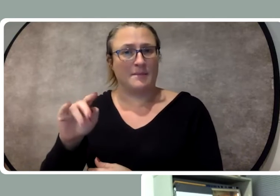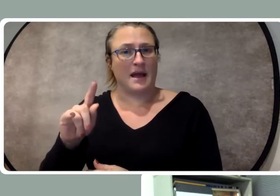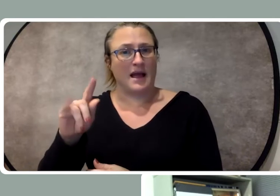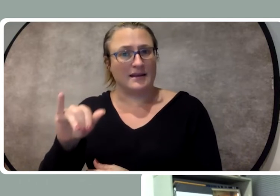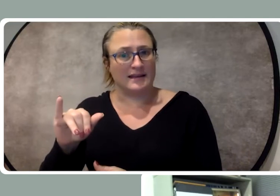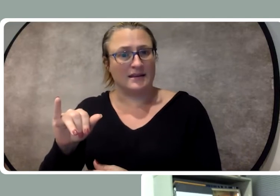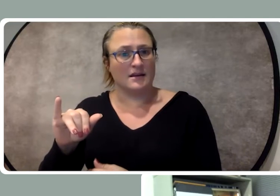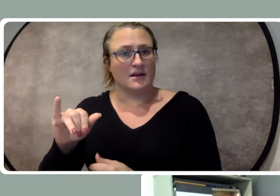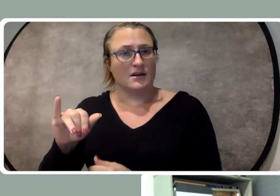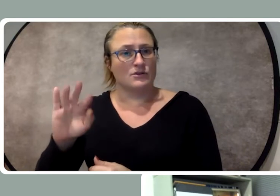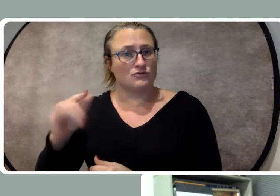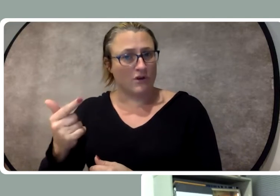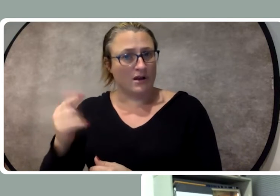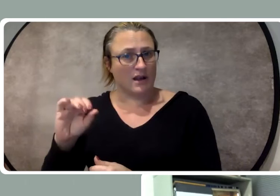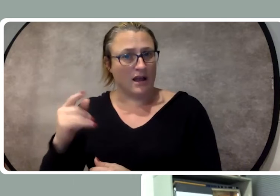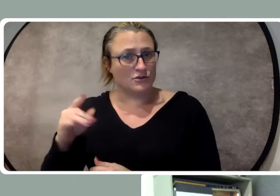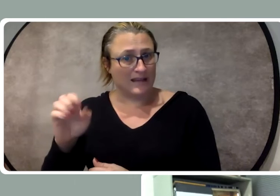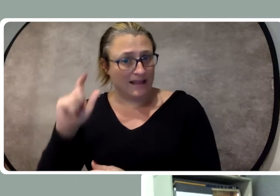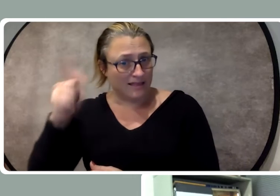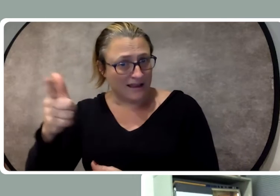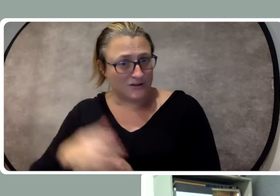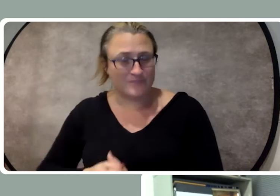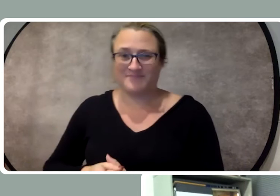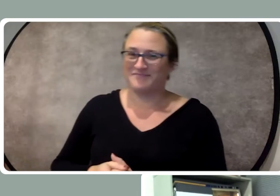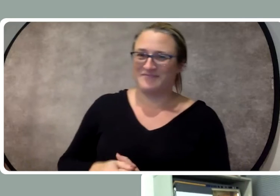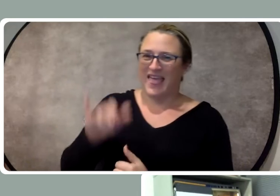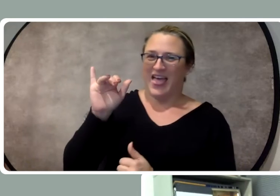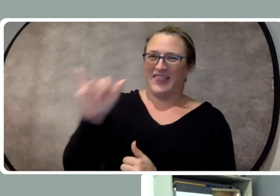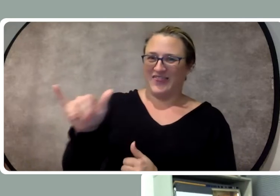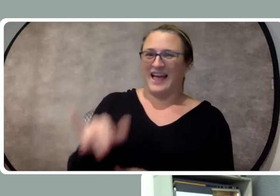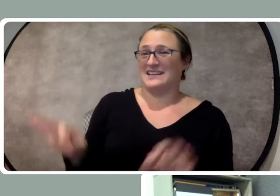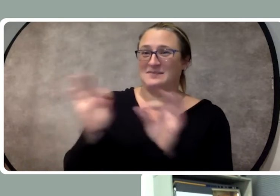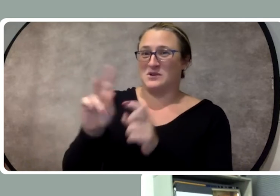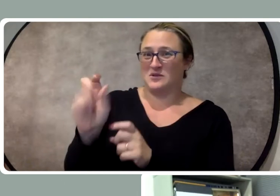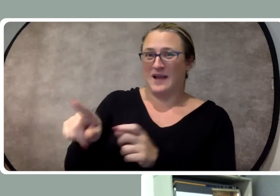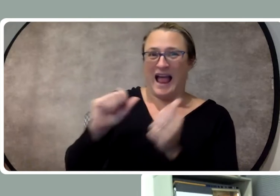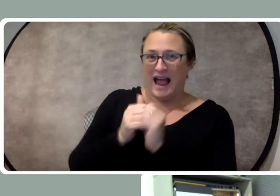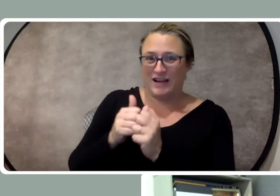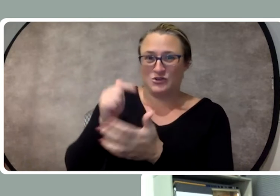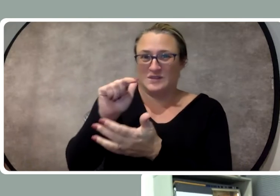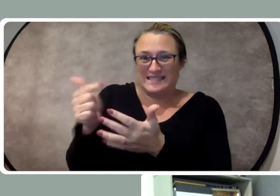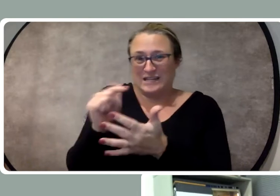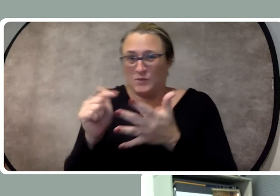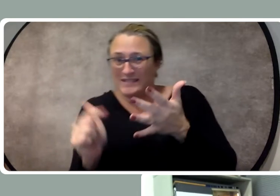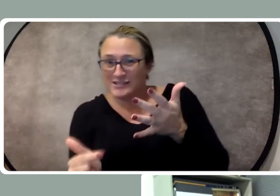conjugate? Well, this is the $1 million question, how to sequence